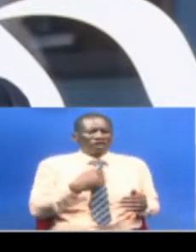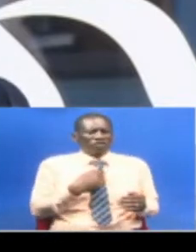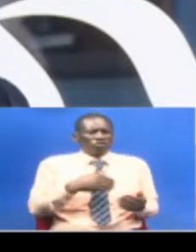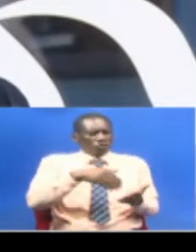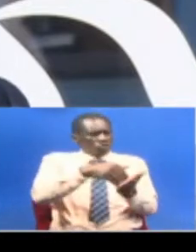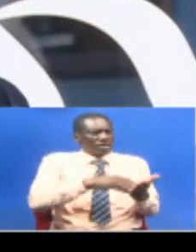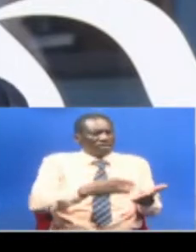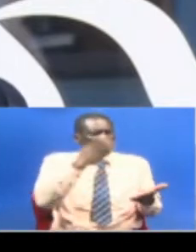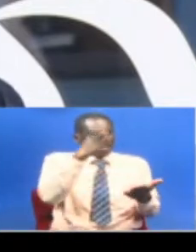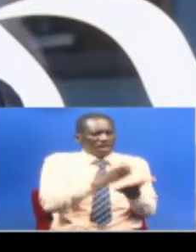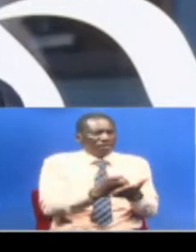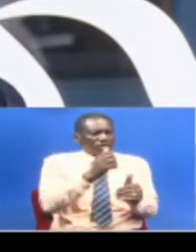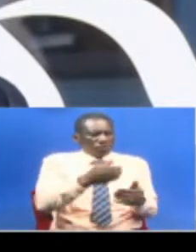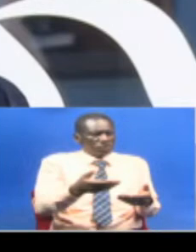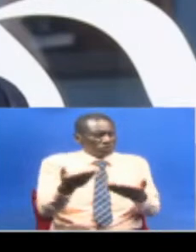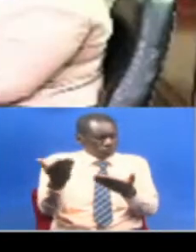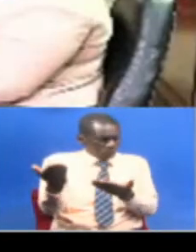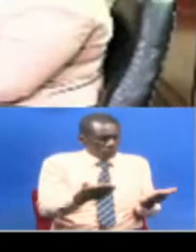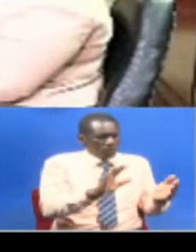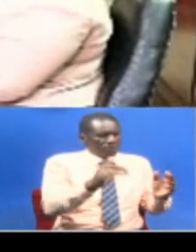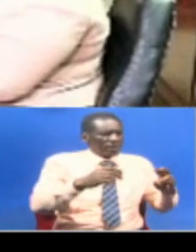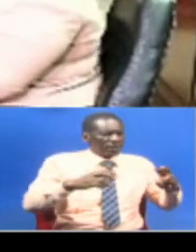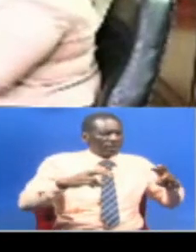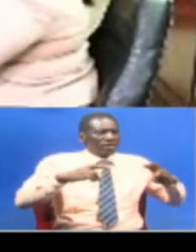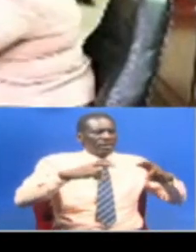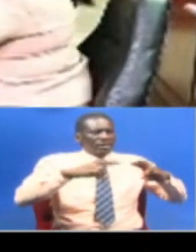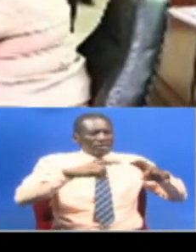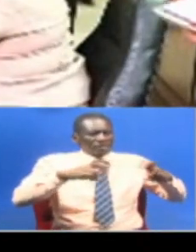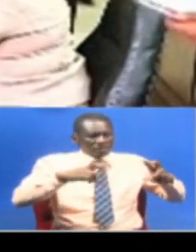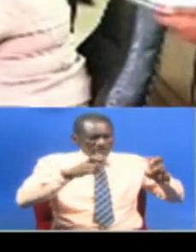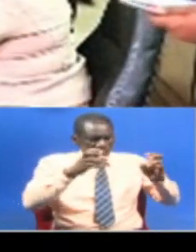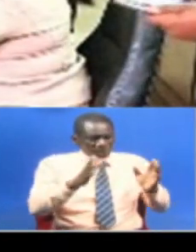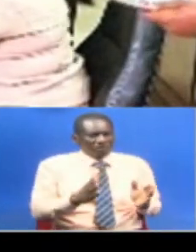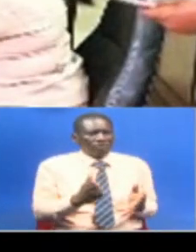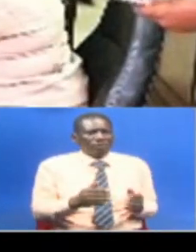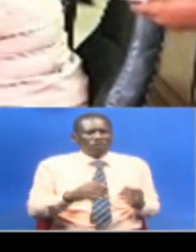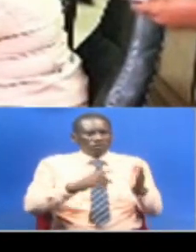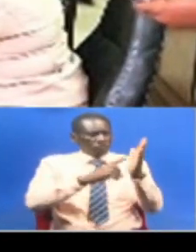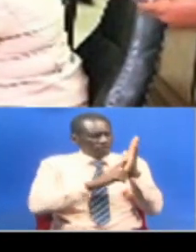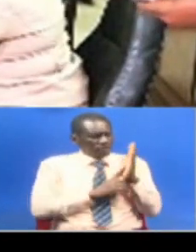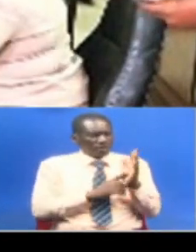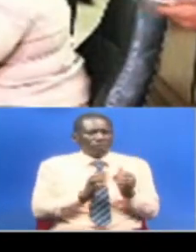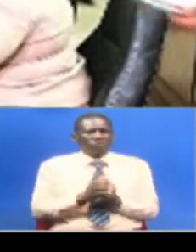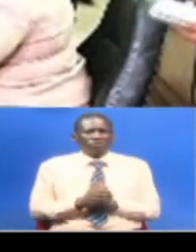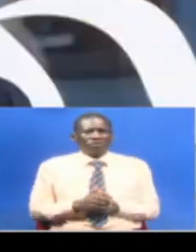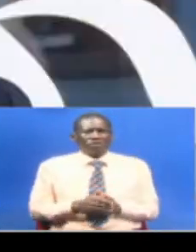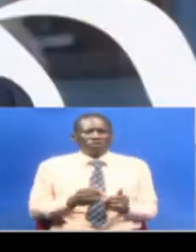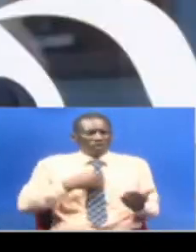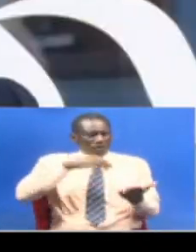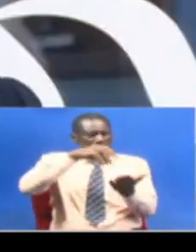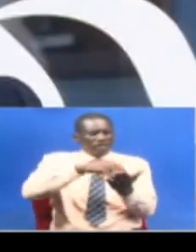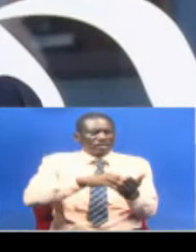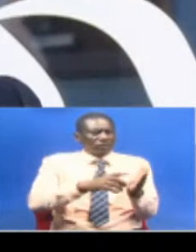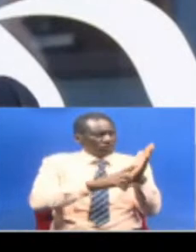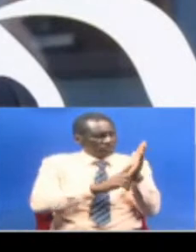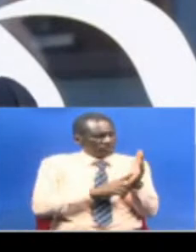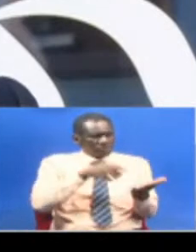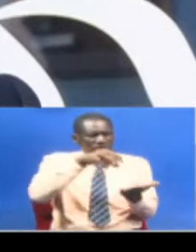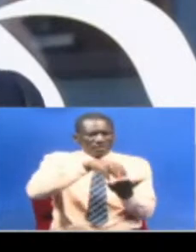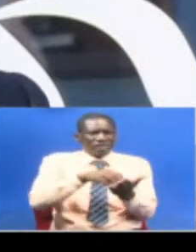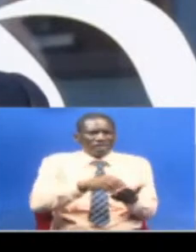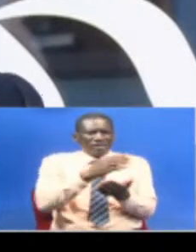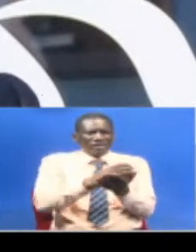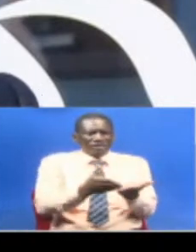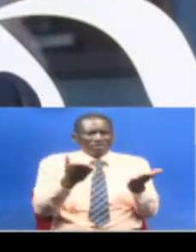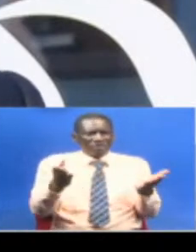been provided by the prosecution. For instance, there are cases, for instance, in this case, some of the things